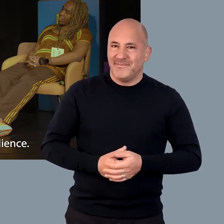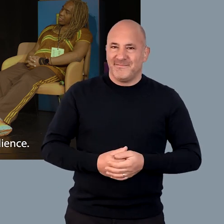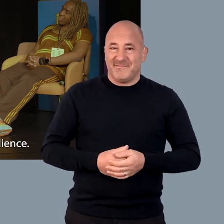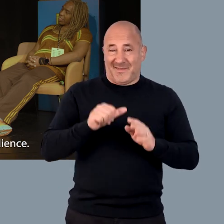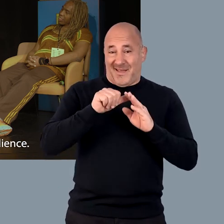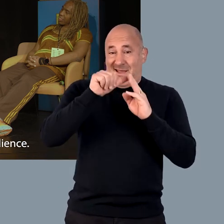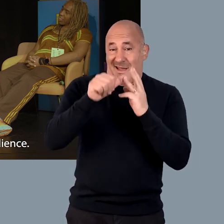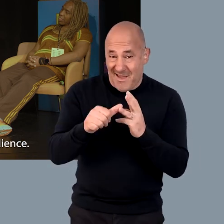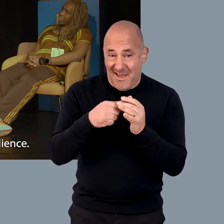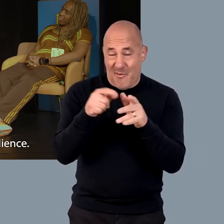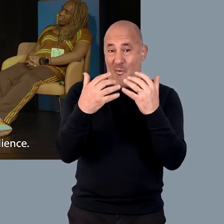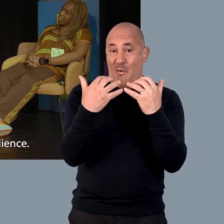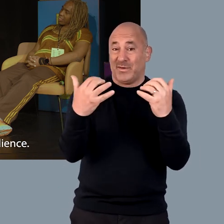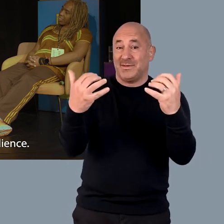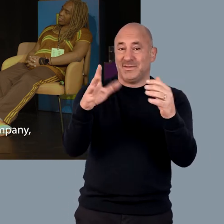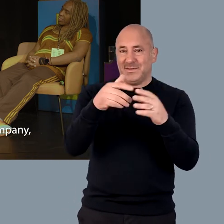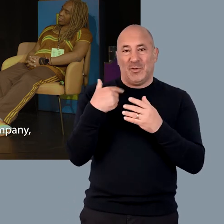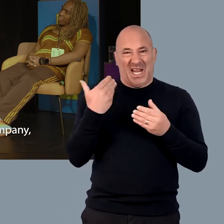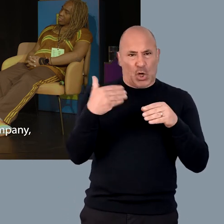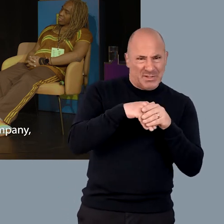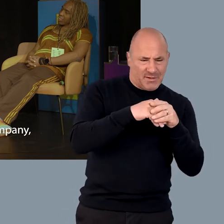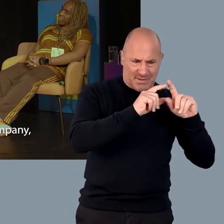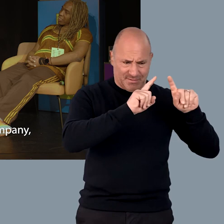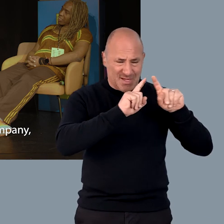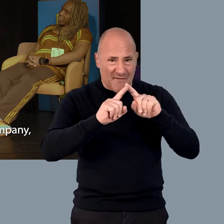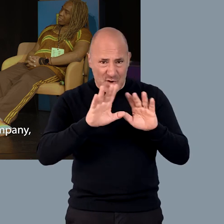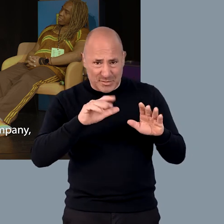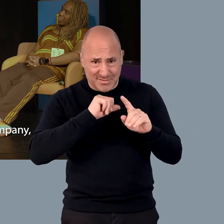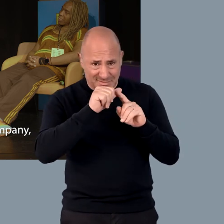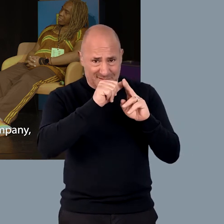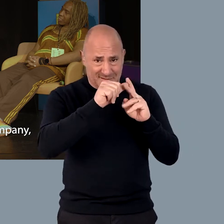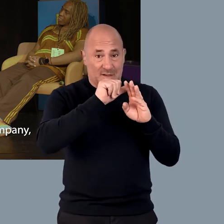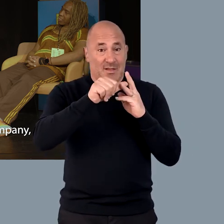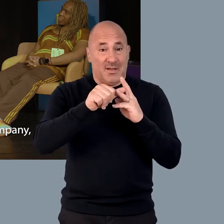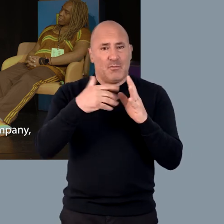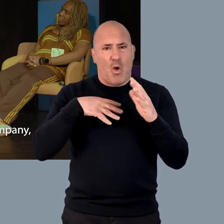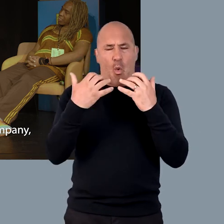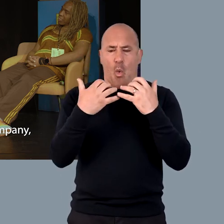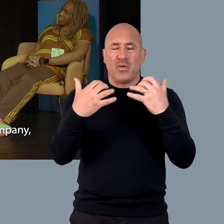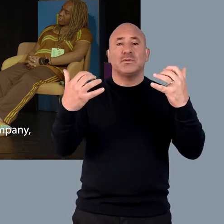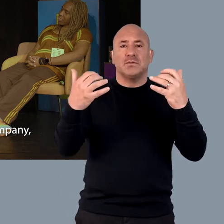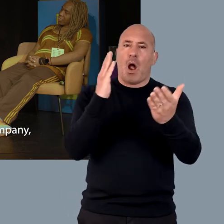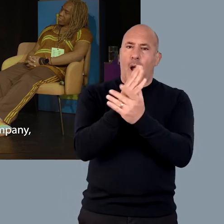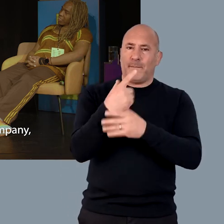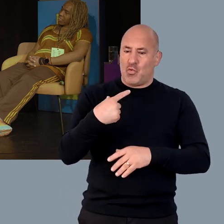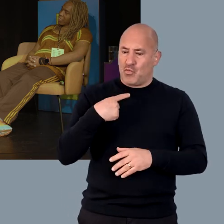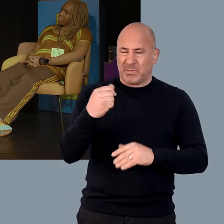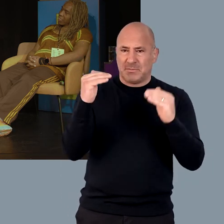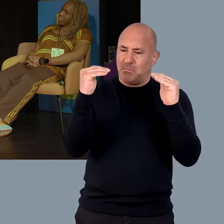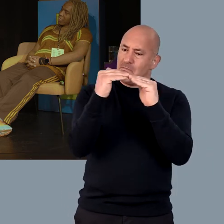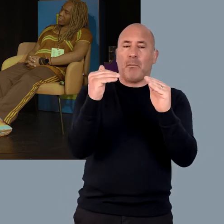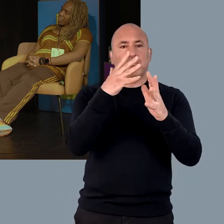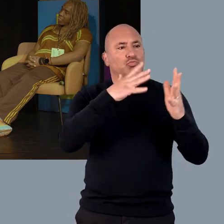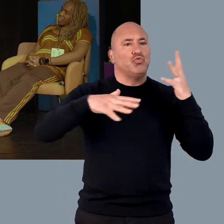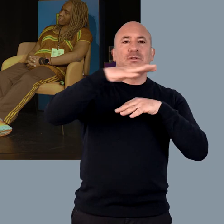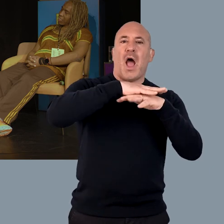So then that kind of leads on to then the audience. So we're inclusive and diverse within the company, but we also want our audiences to